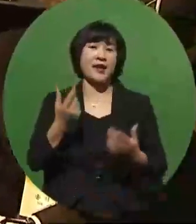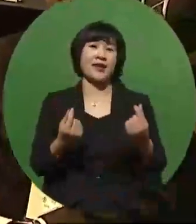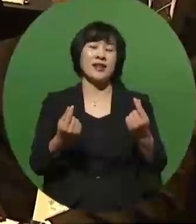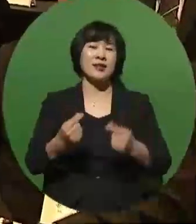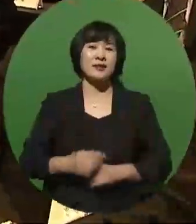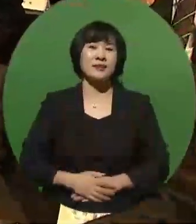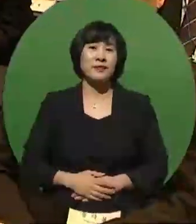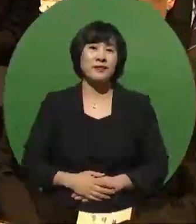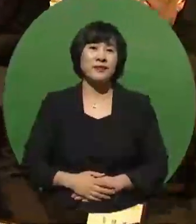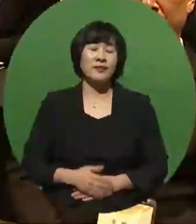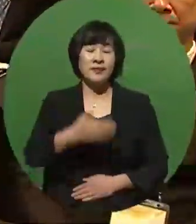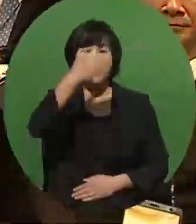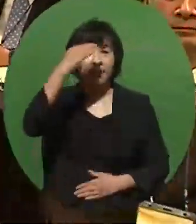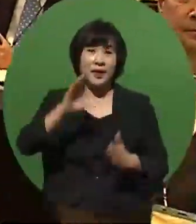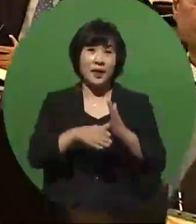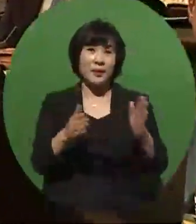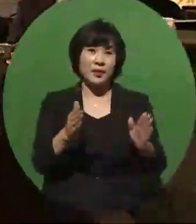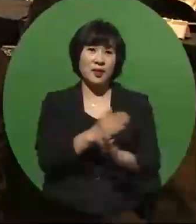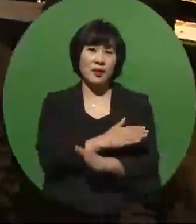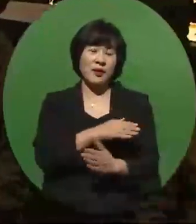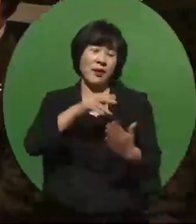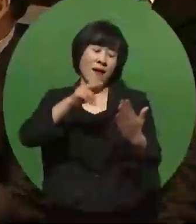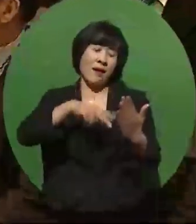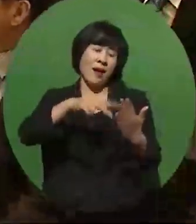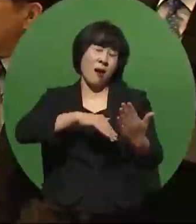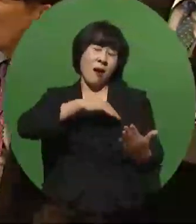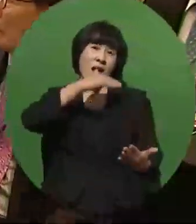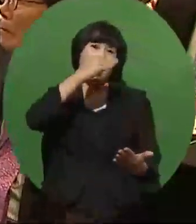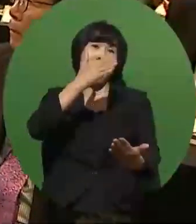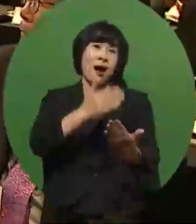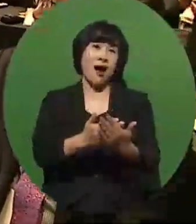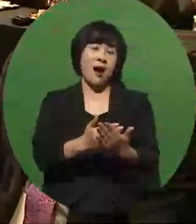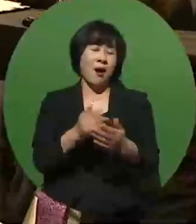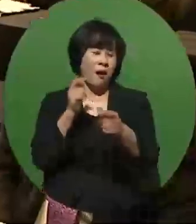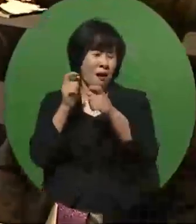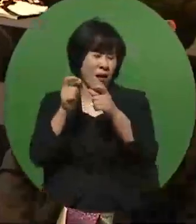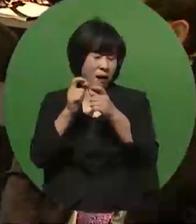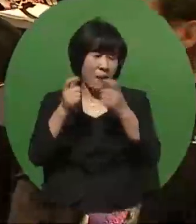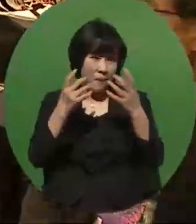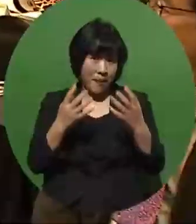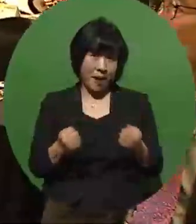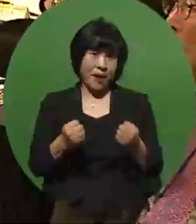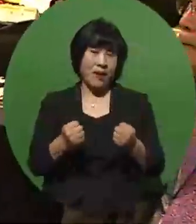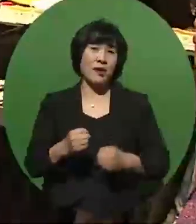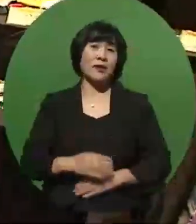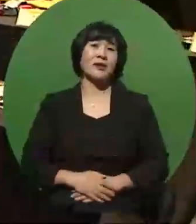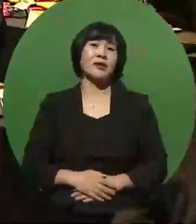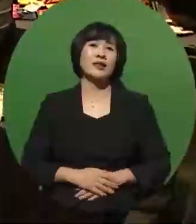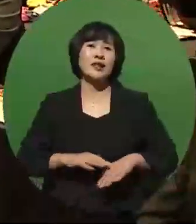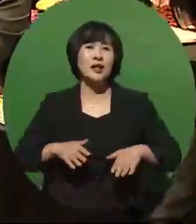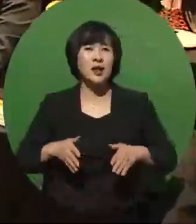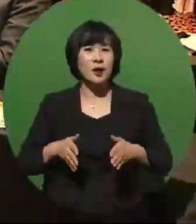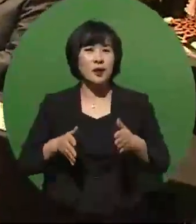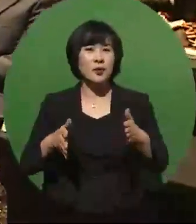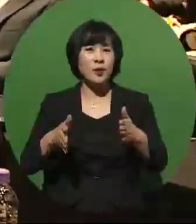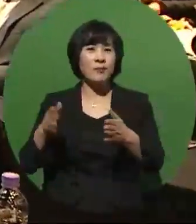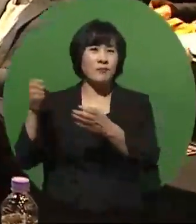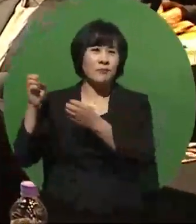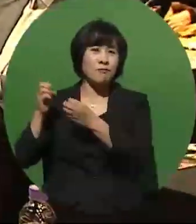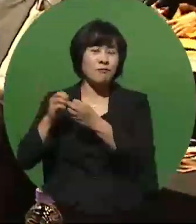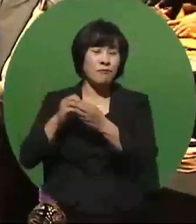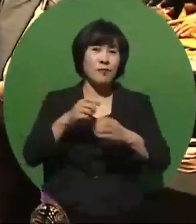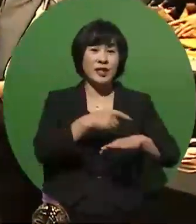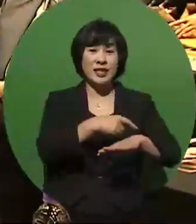Western history and development beyond any specific region, country, era, or ideology. His